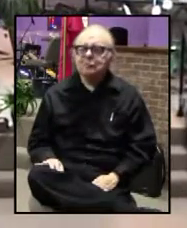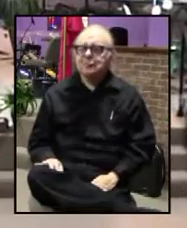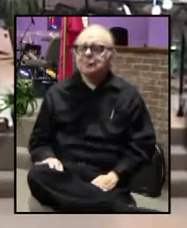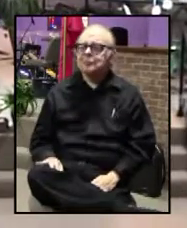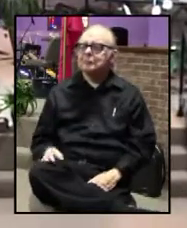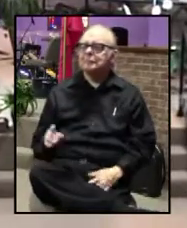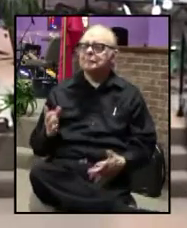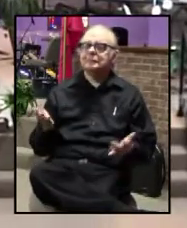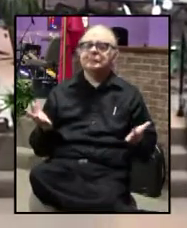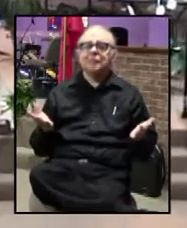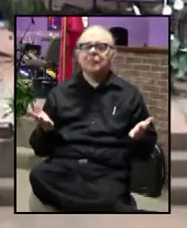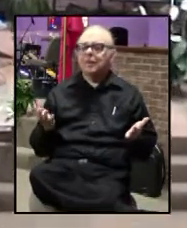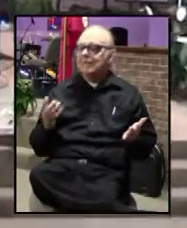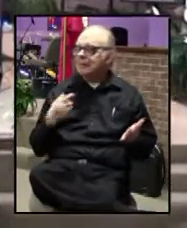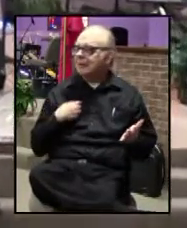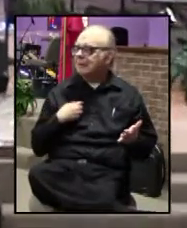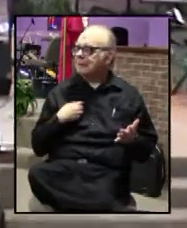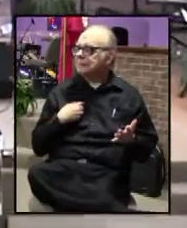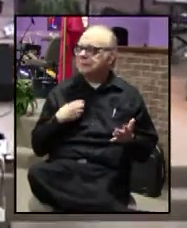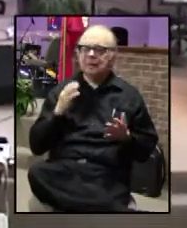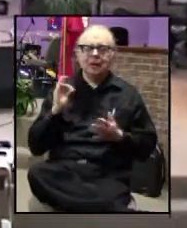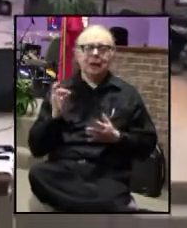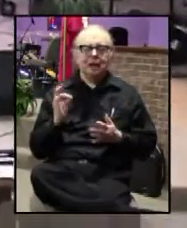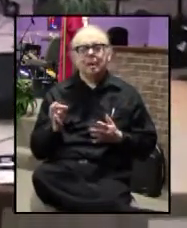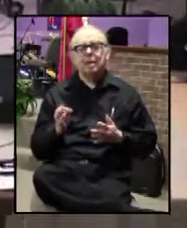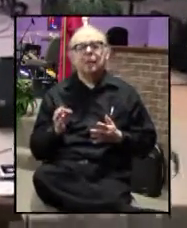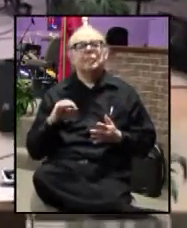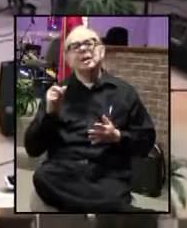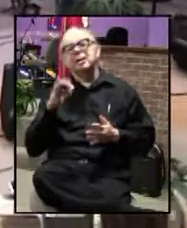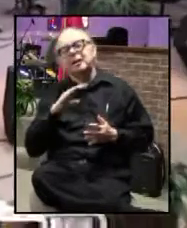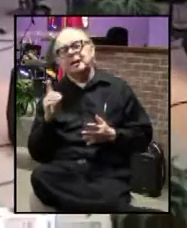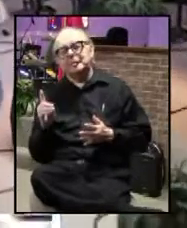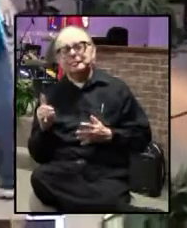It would. I was preaching over in Richmond, Indiana,